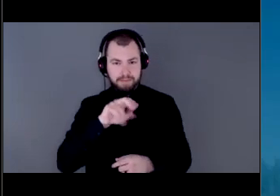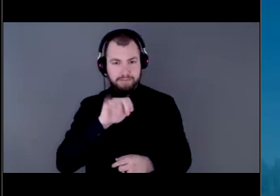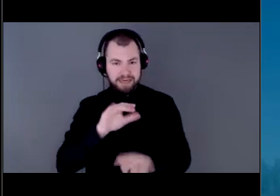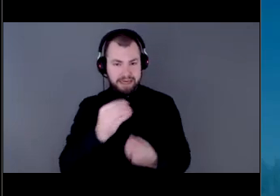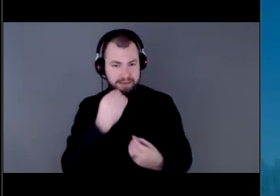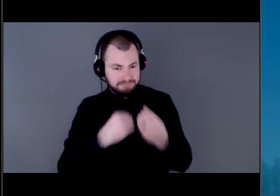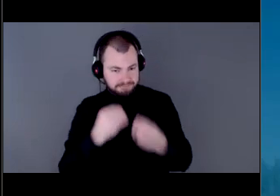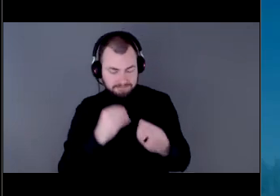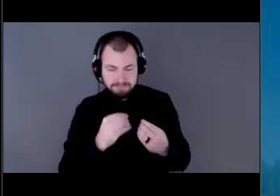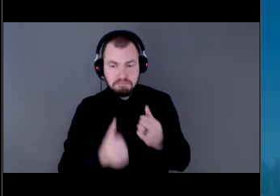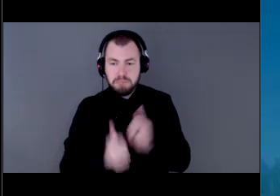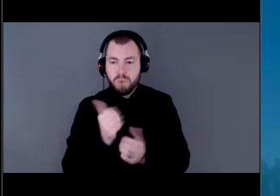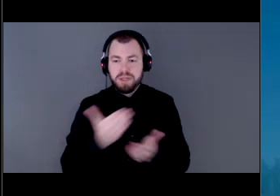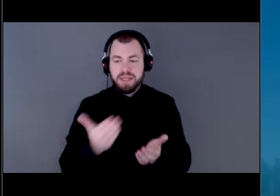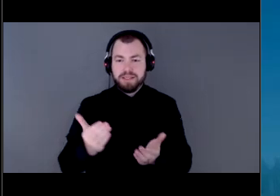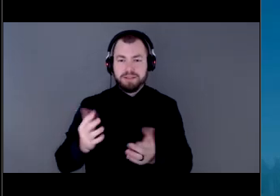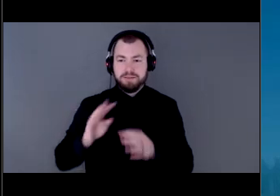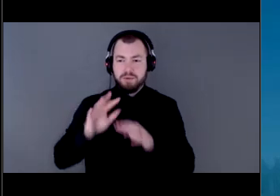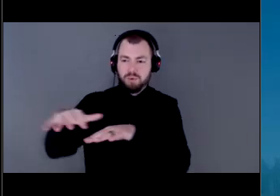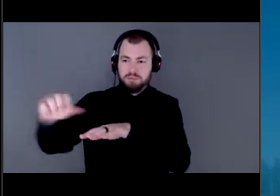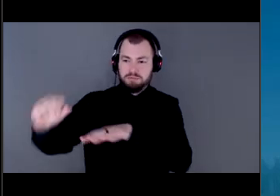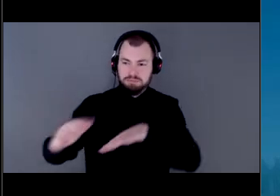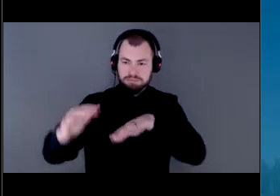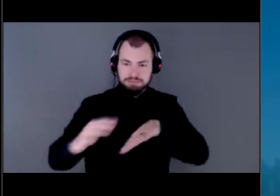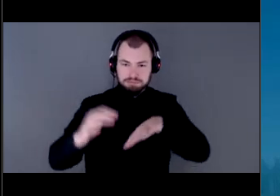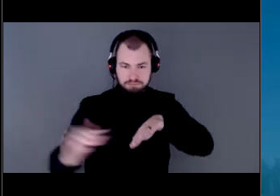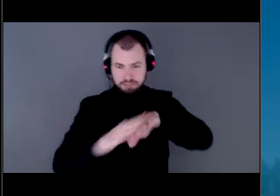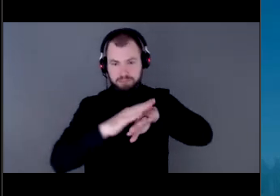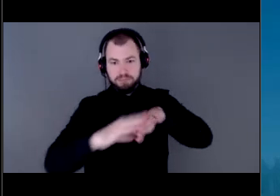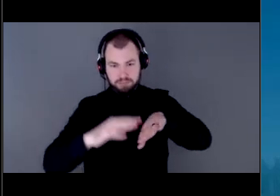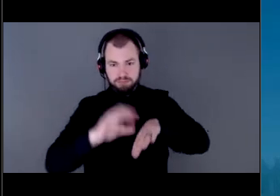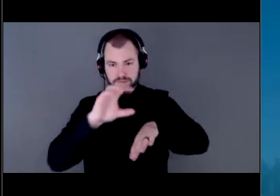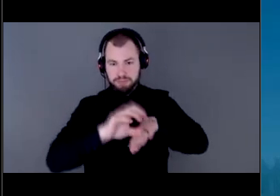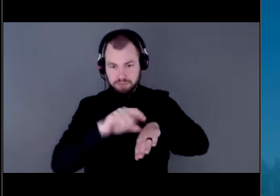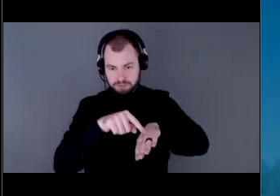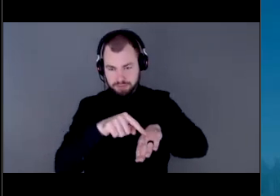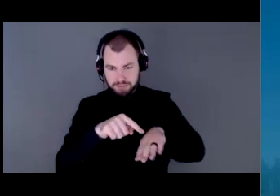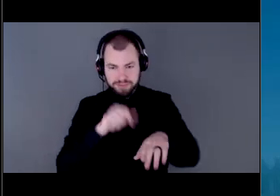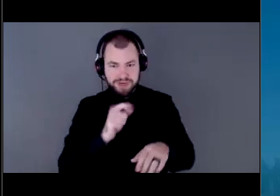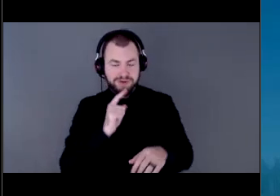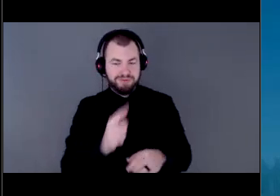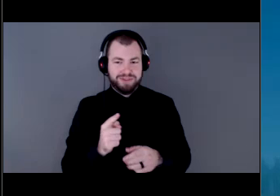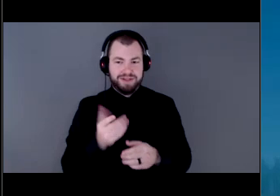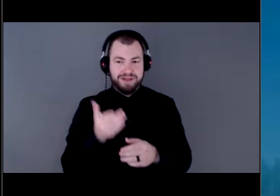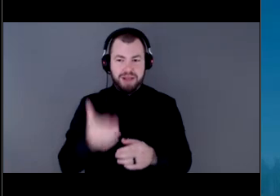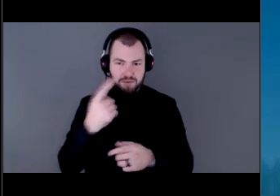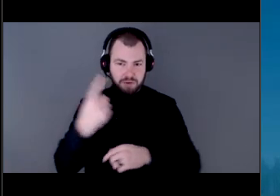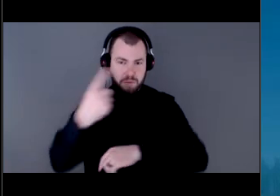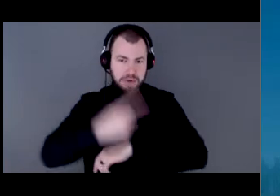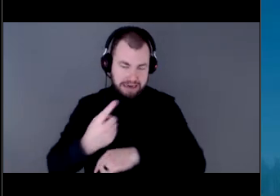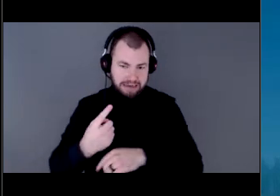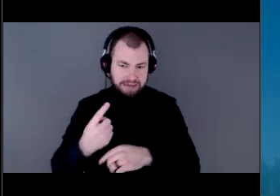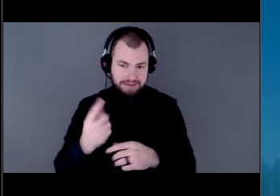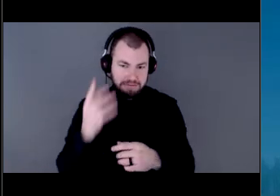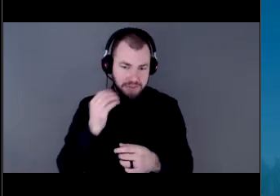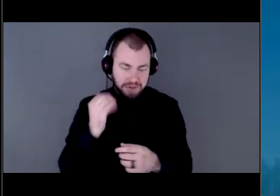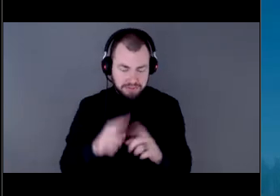in and washing up on the shoreline, not necessarily hauled out there for like a day experience, but great question.